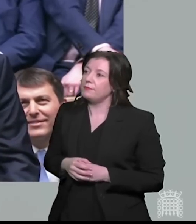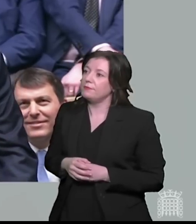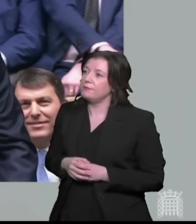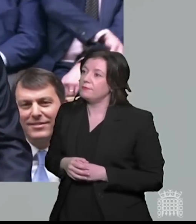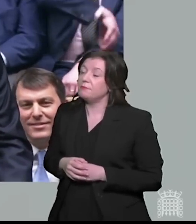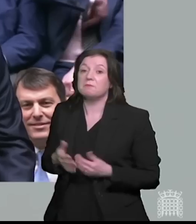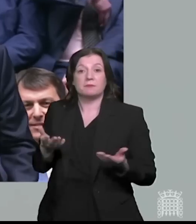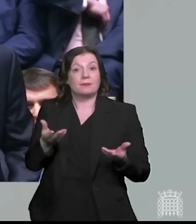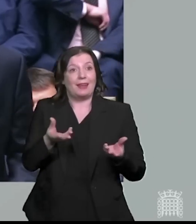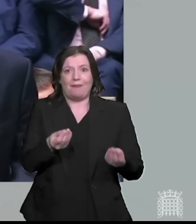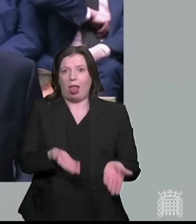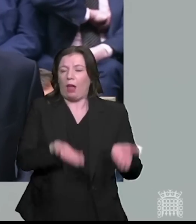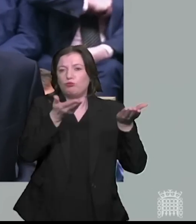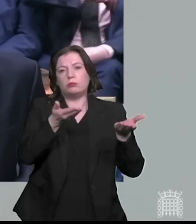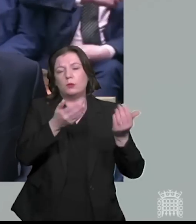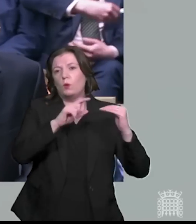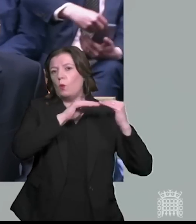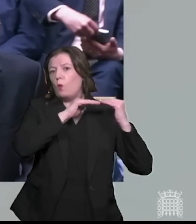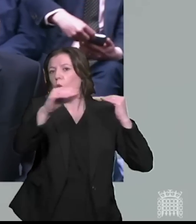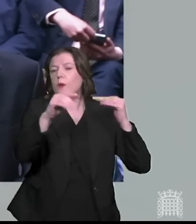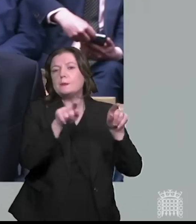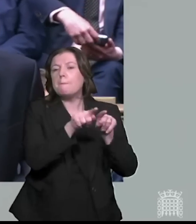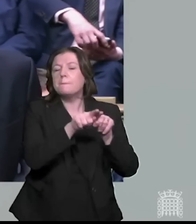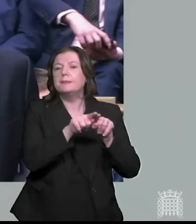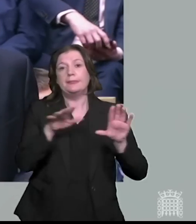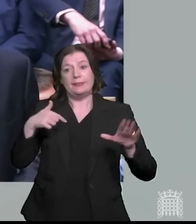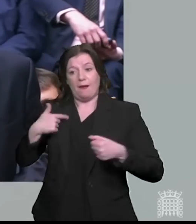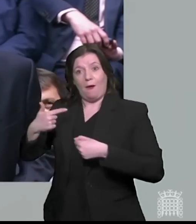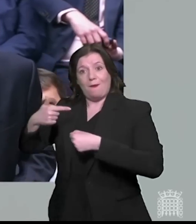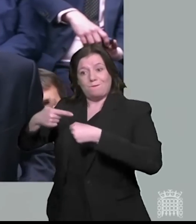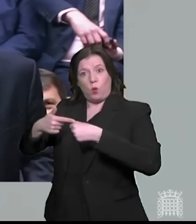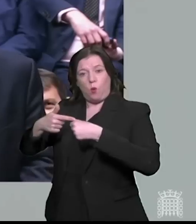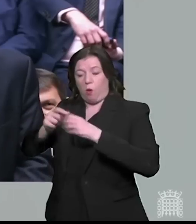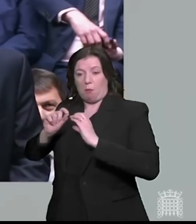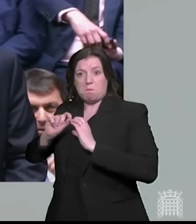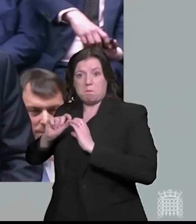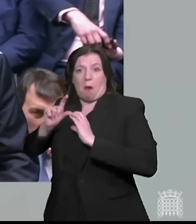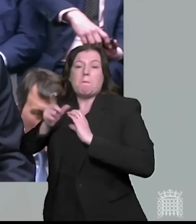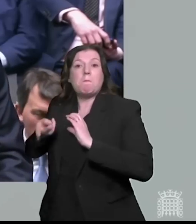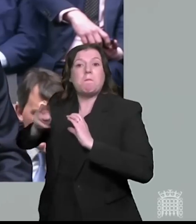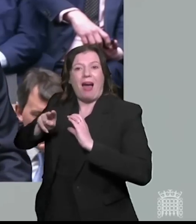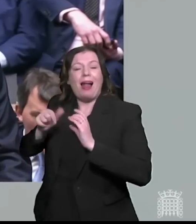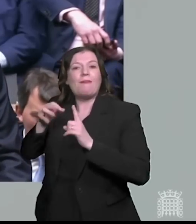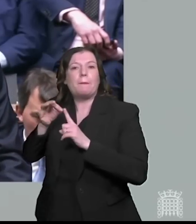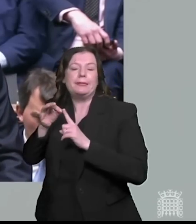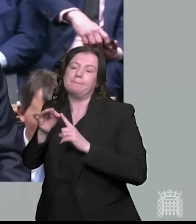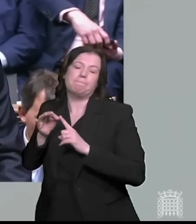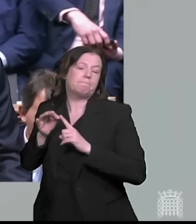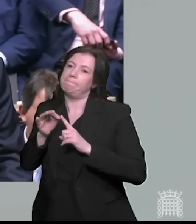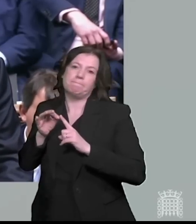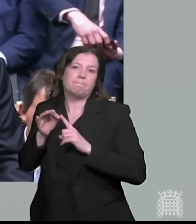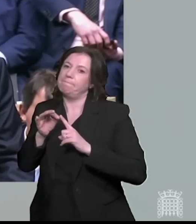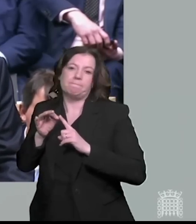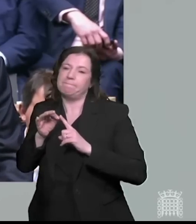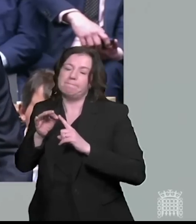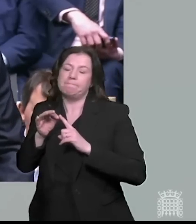Because inflation remains high, I have decided now is not the right time to uprate fuel duty with inflation or